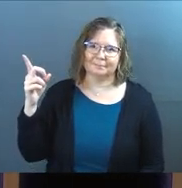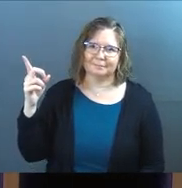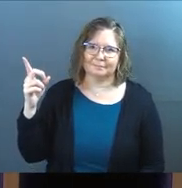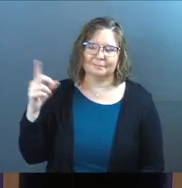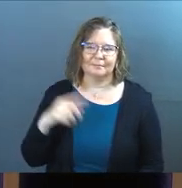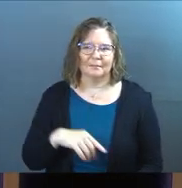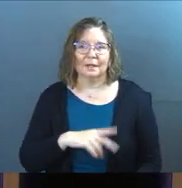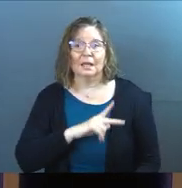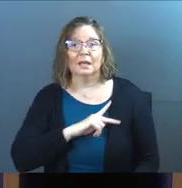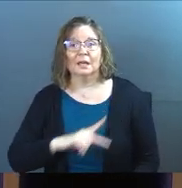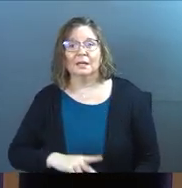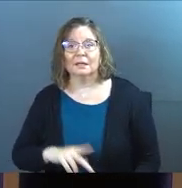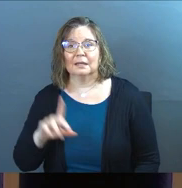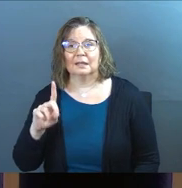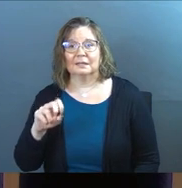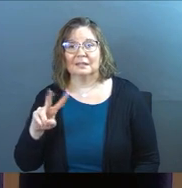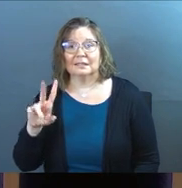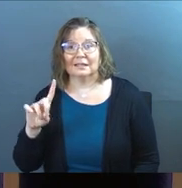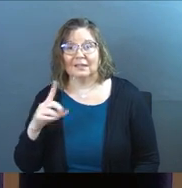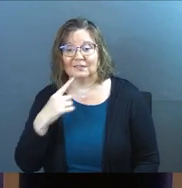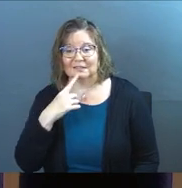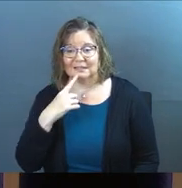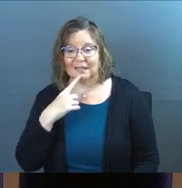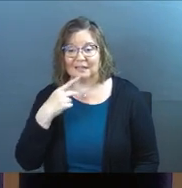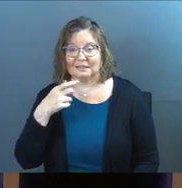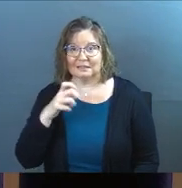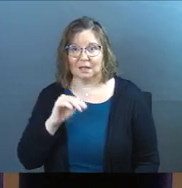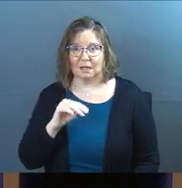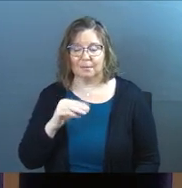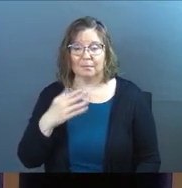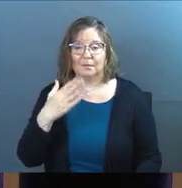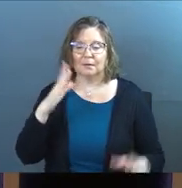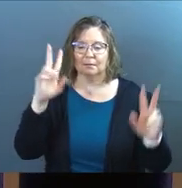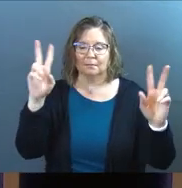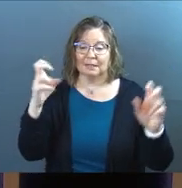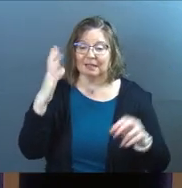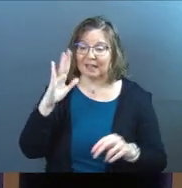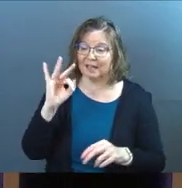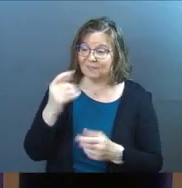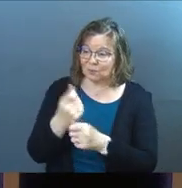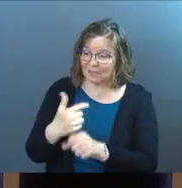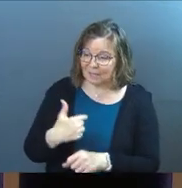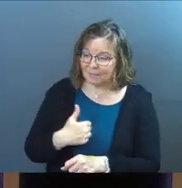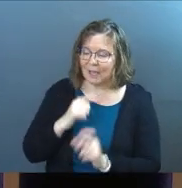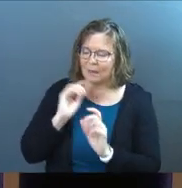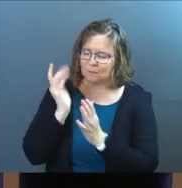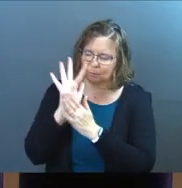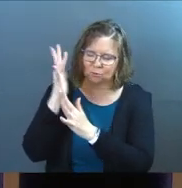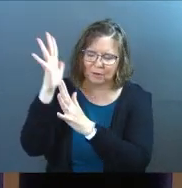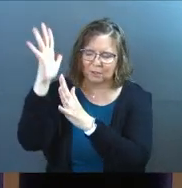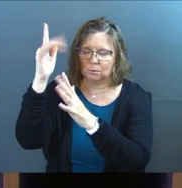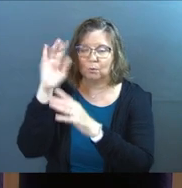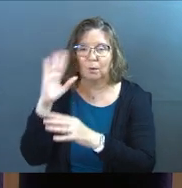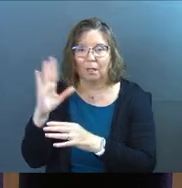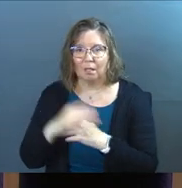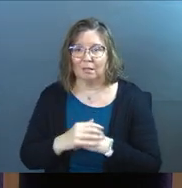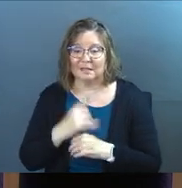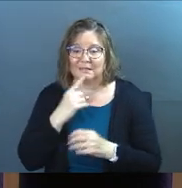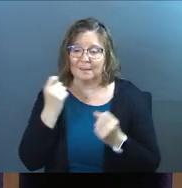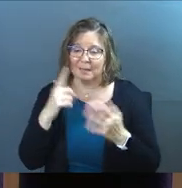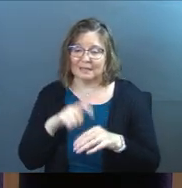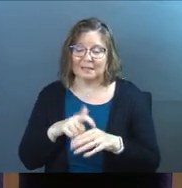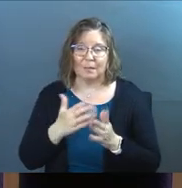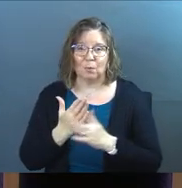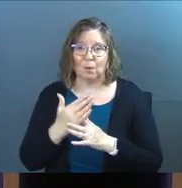King David said in the Psalms, he's like, God, if you will save me here, I will give you praise in the great sanctuary. He says that multiple